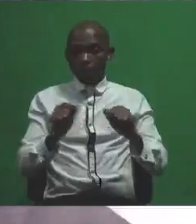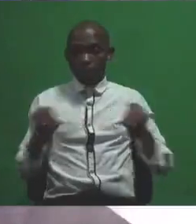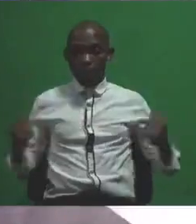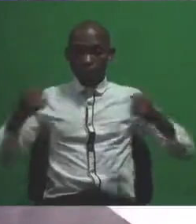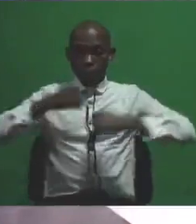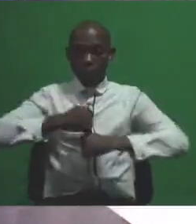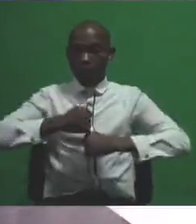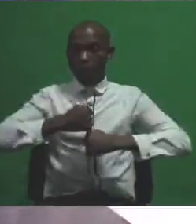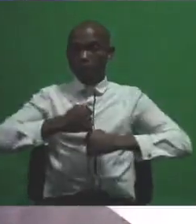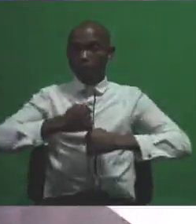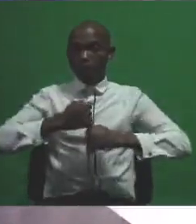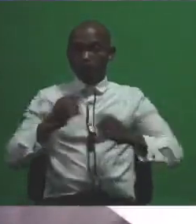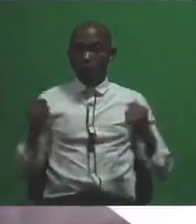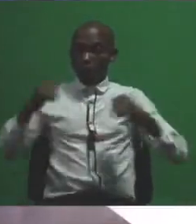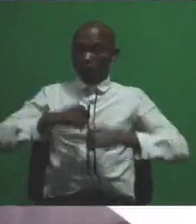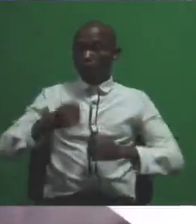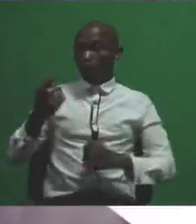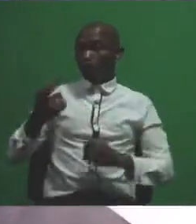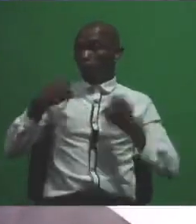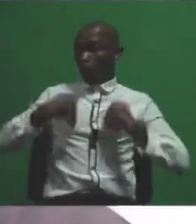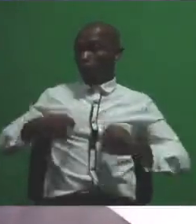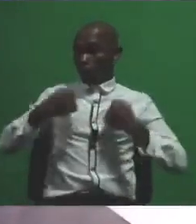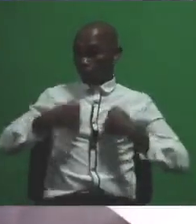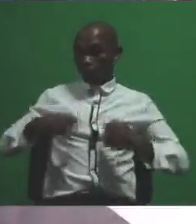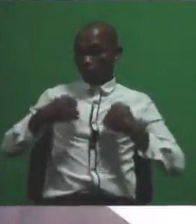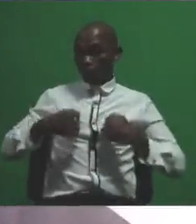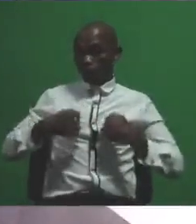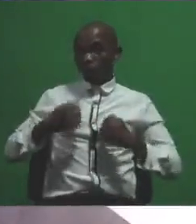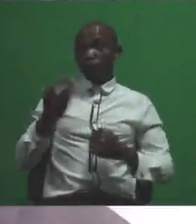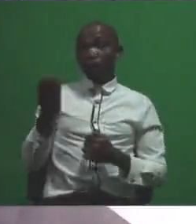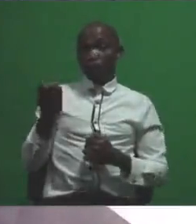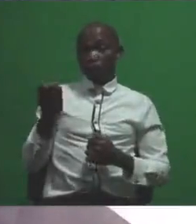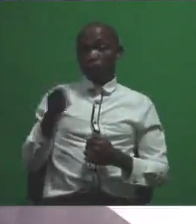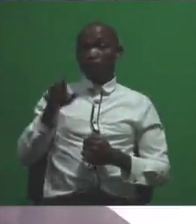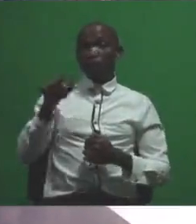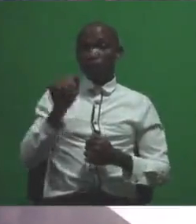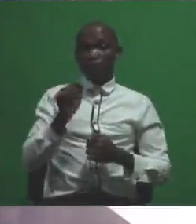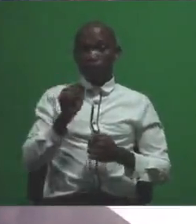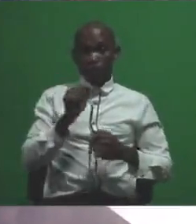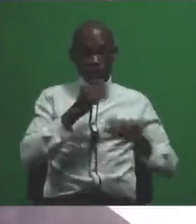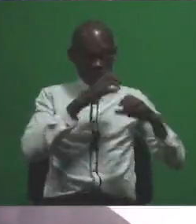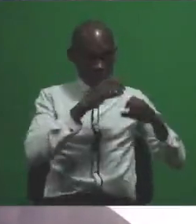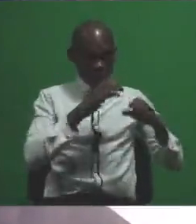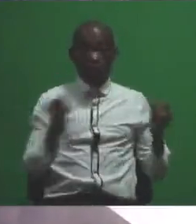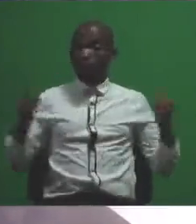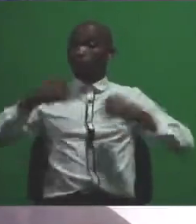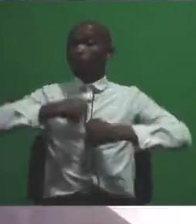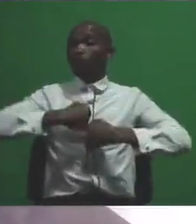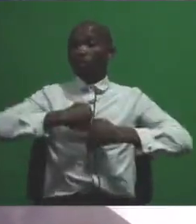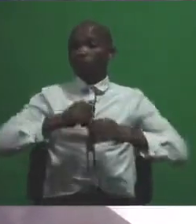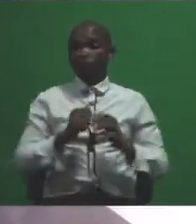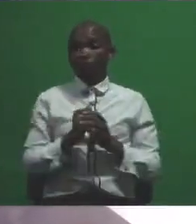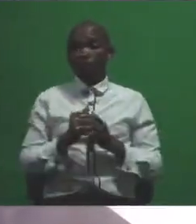of coat, which is white in color. This is called labor coat. But